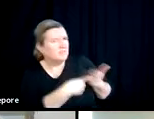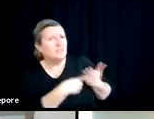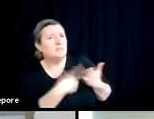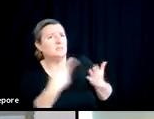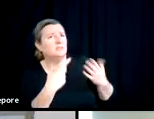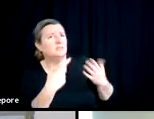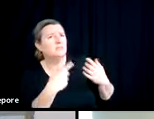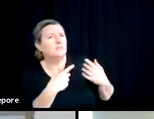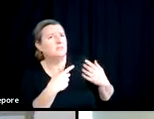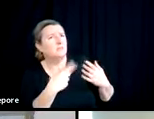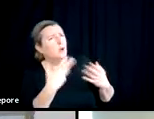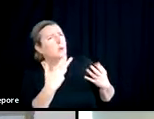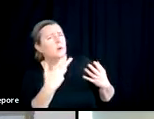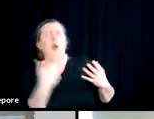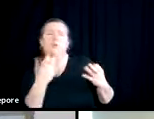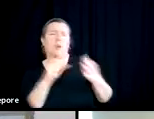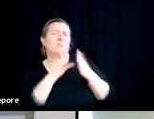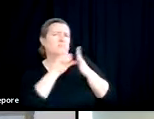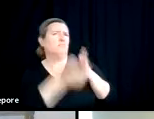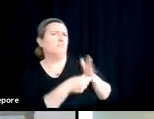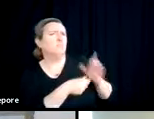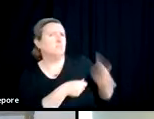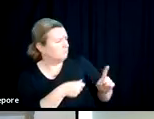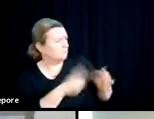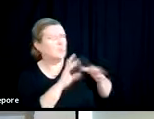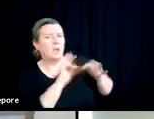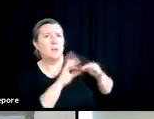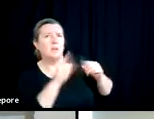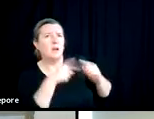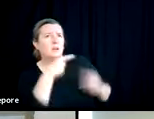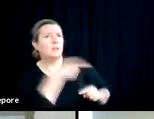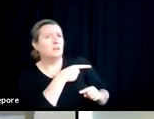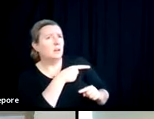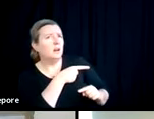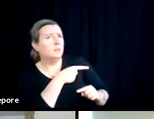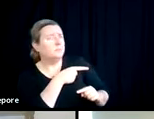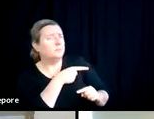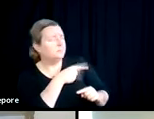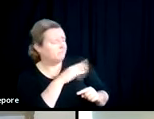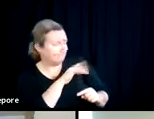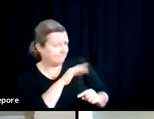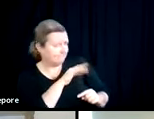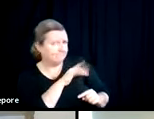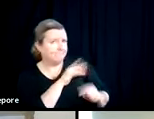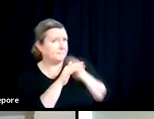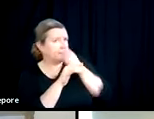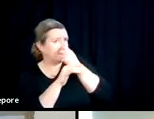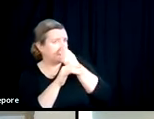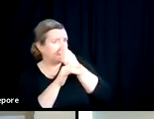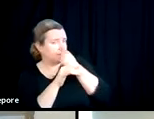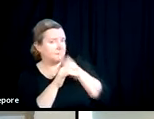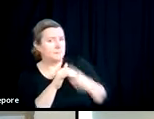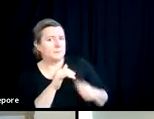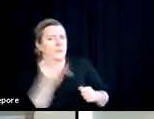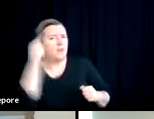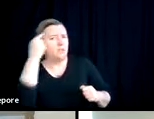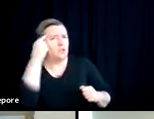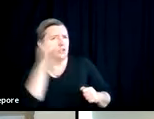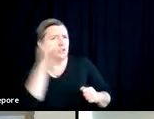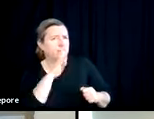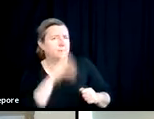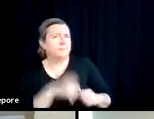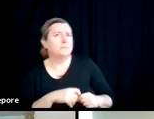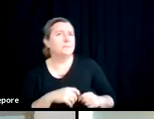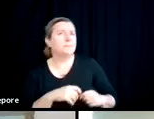part of your comments. We've had this conversation of late. We collectively, by the millions